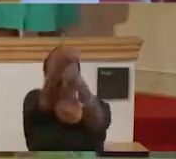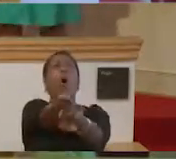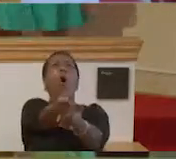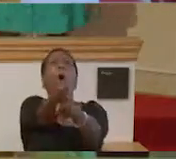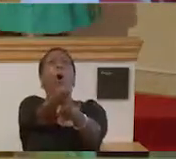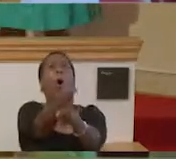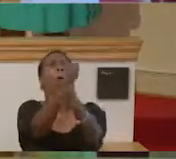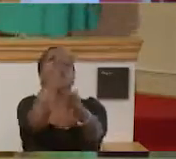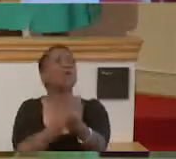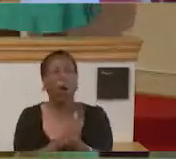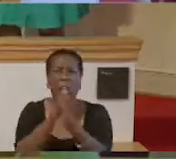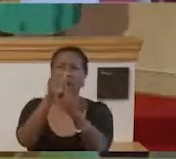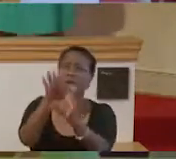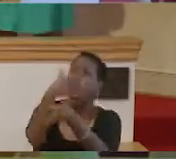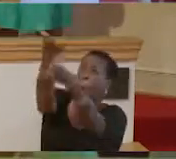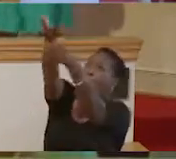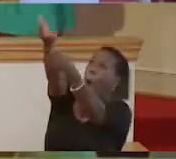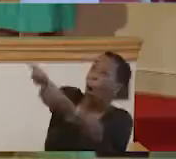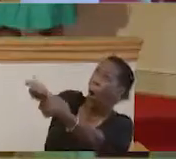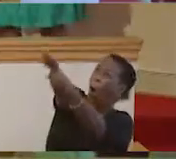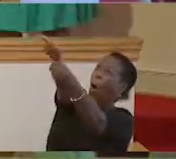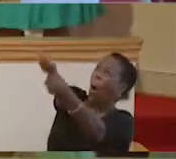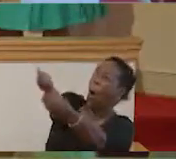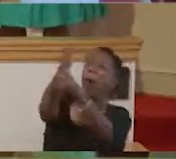Yeah. Hold on,